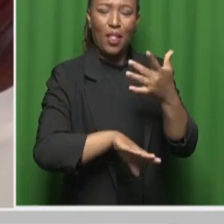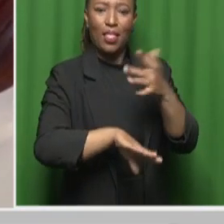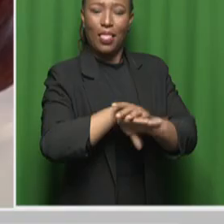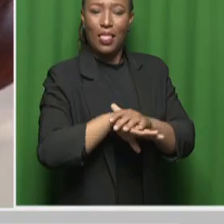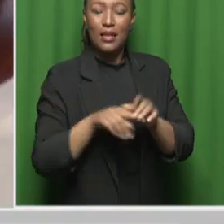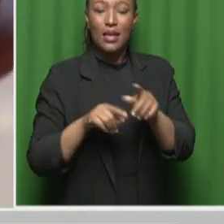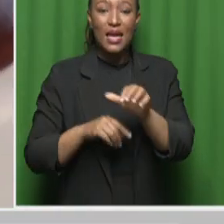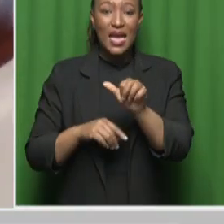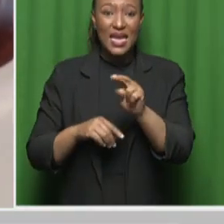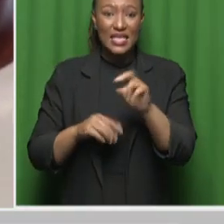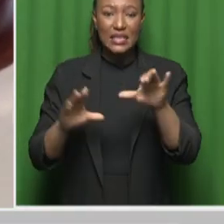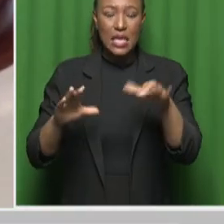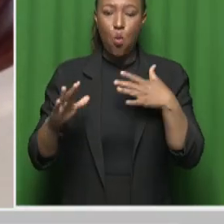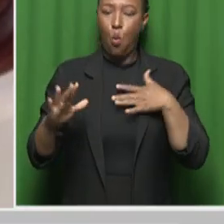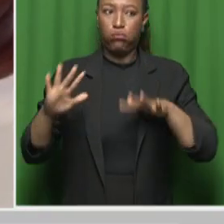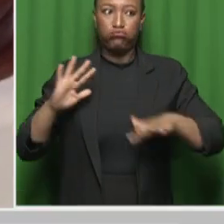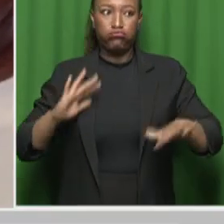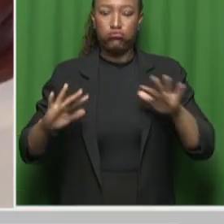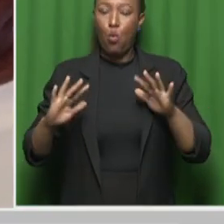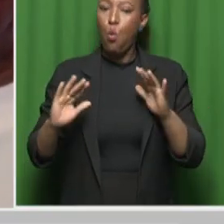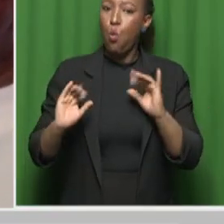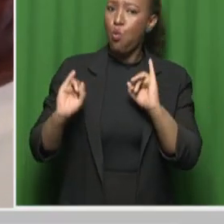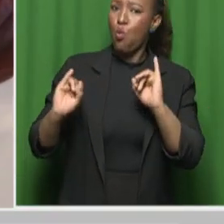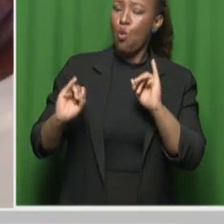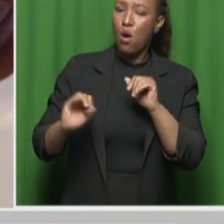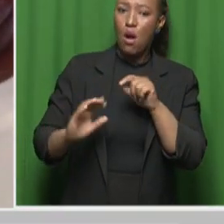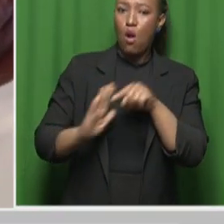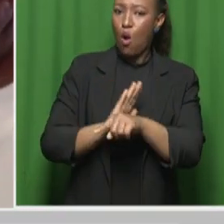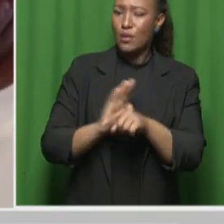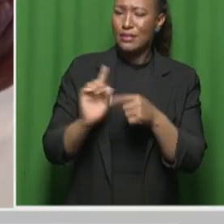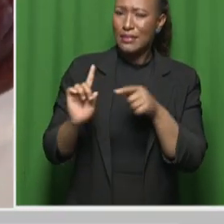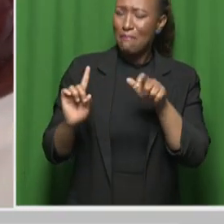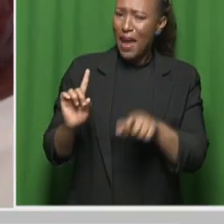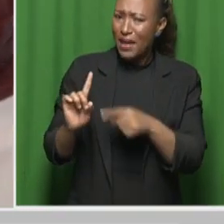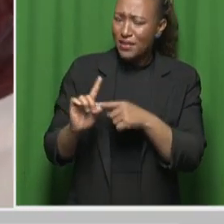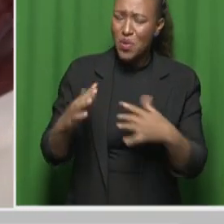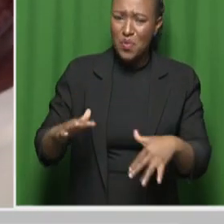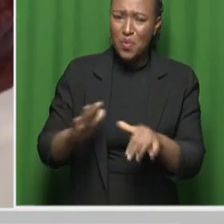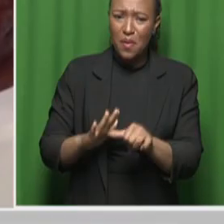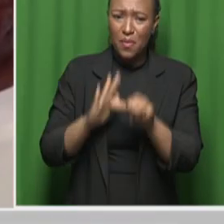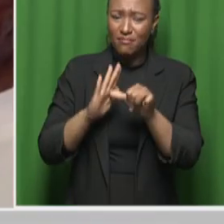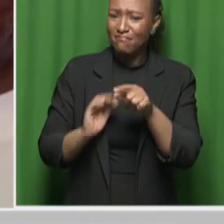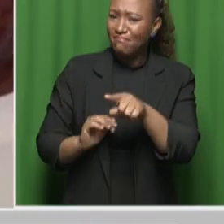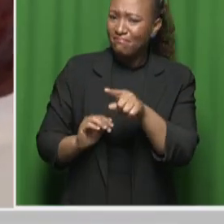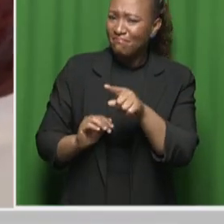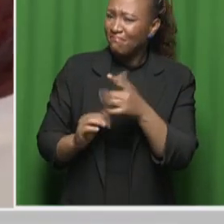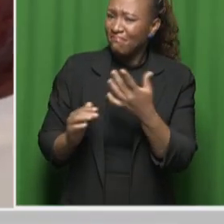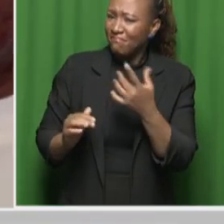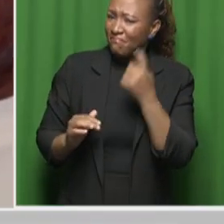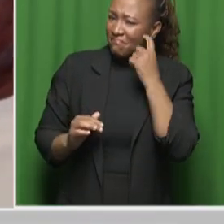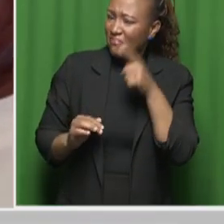for the ANC at large for having lost such a gem. So, what's your reaction to the passing of Tito Mboweni?